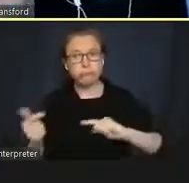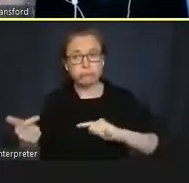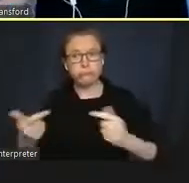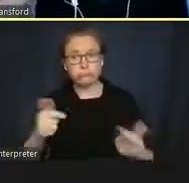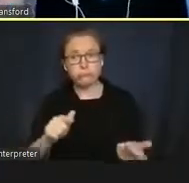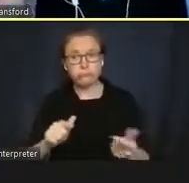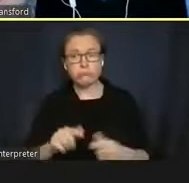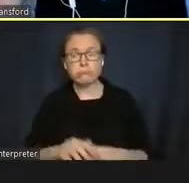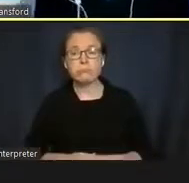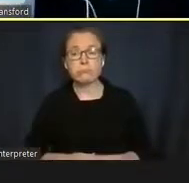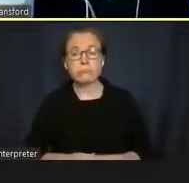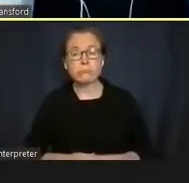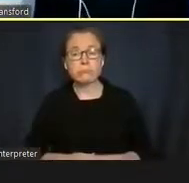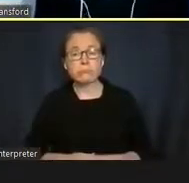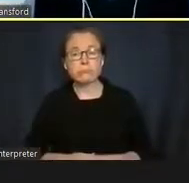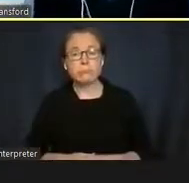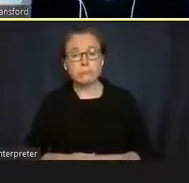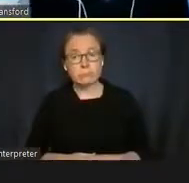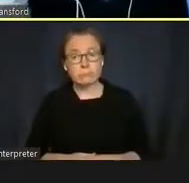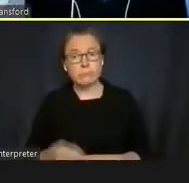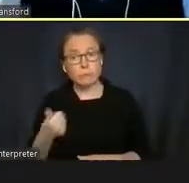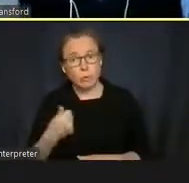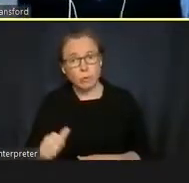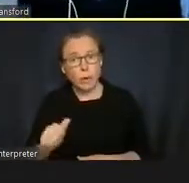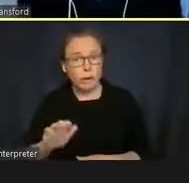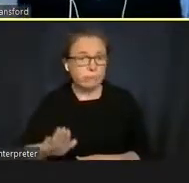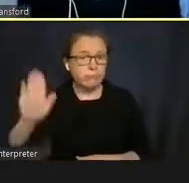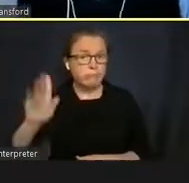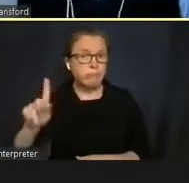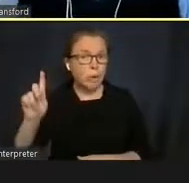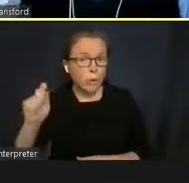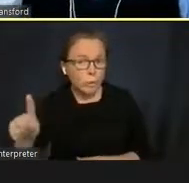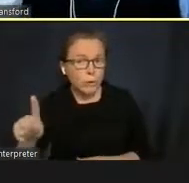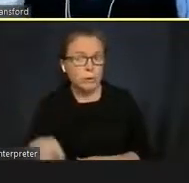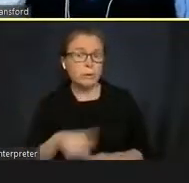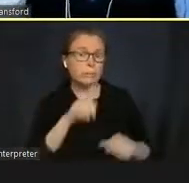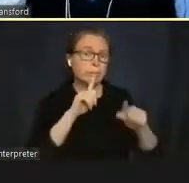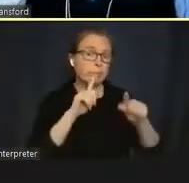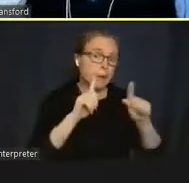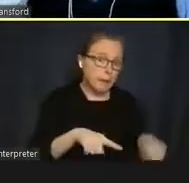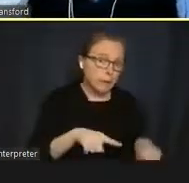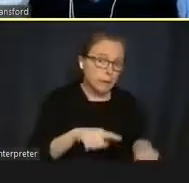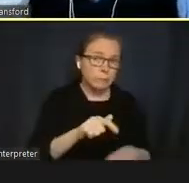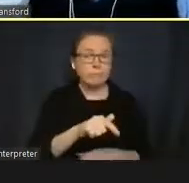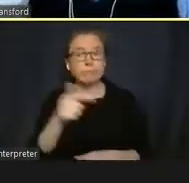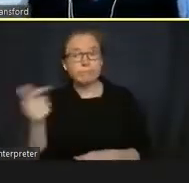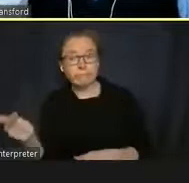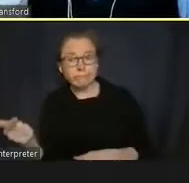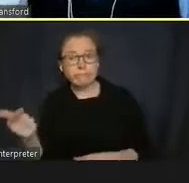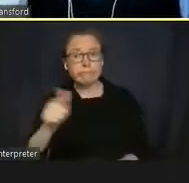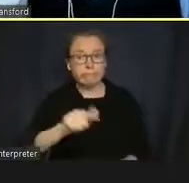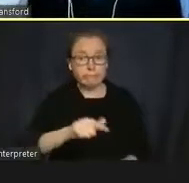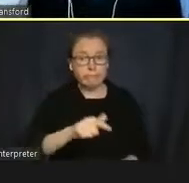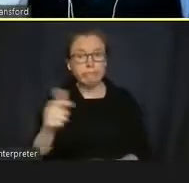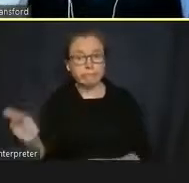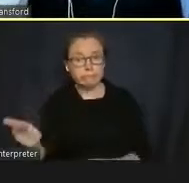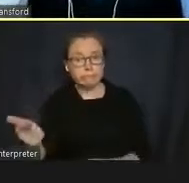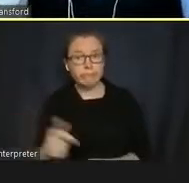to one question per or comment per participant when we get to that point.